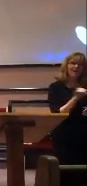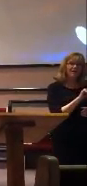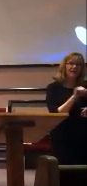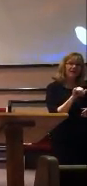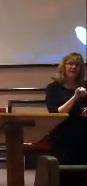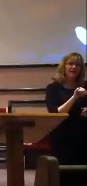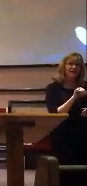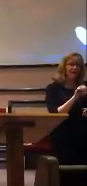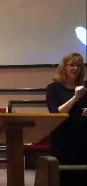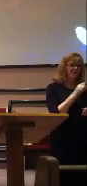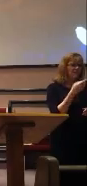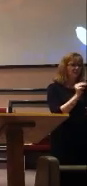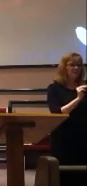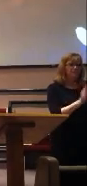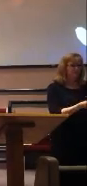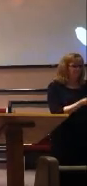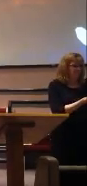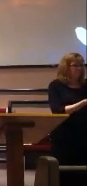Sodom.